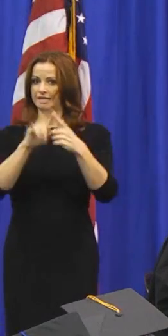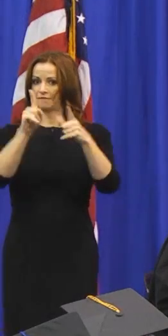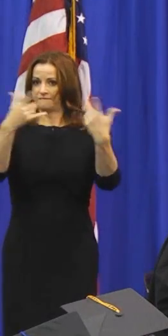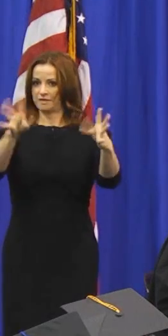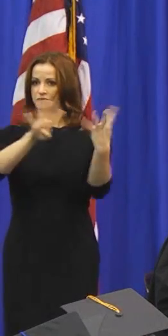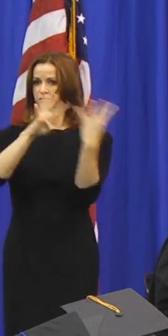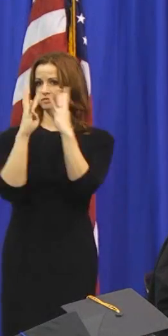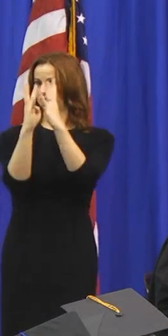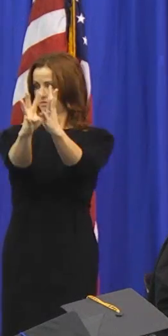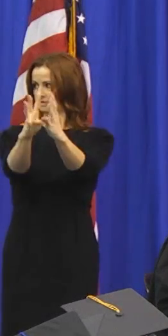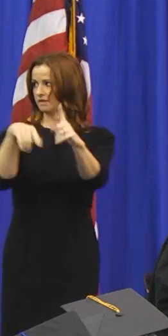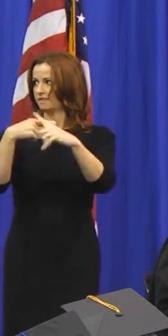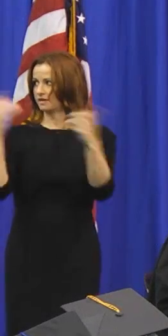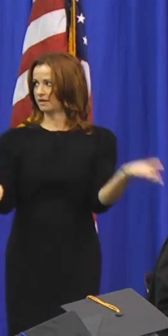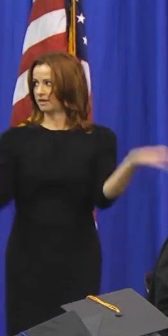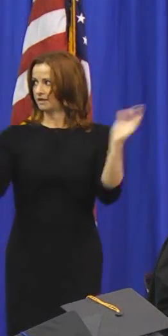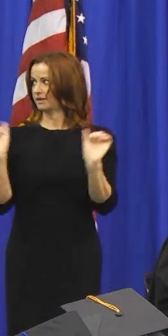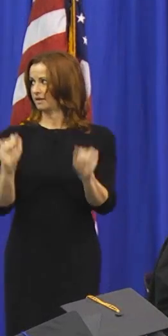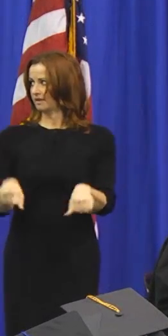recessional.